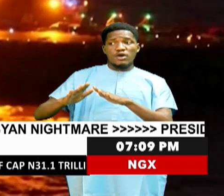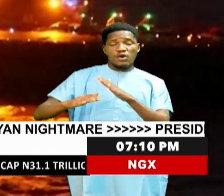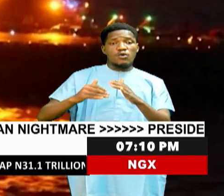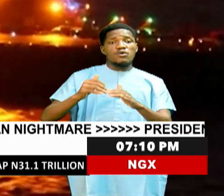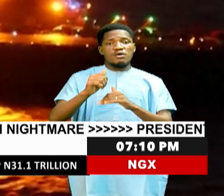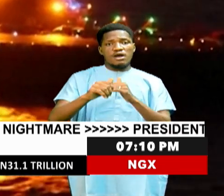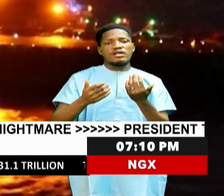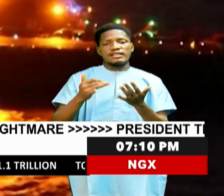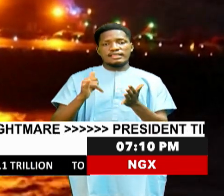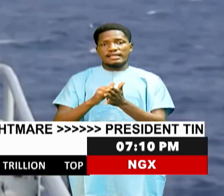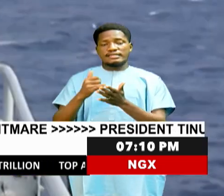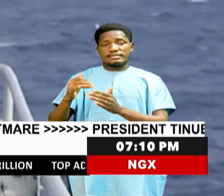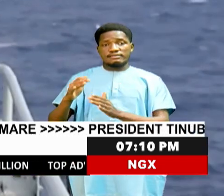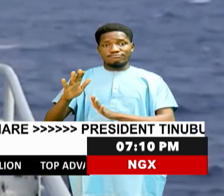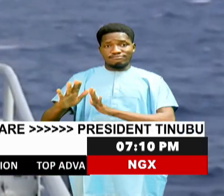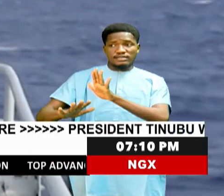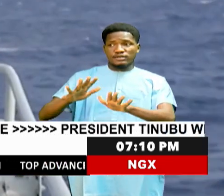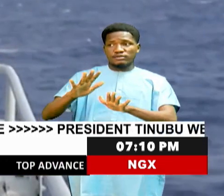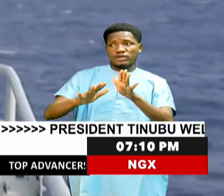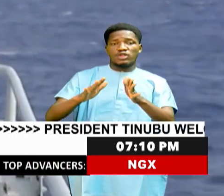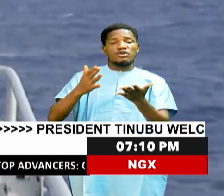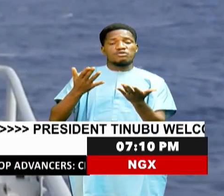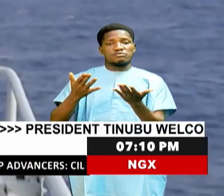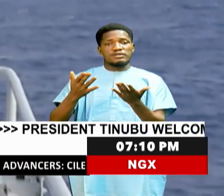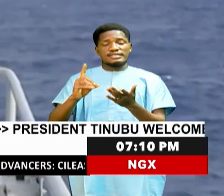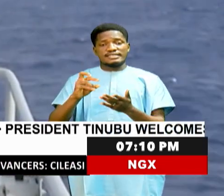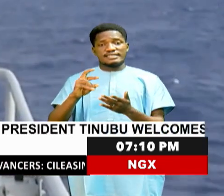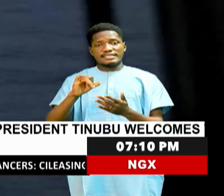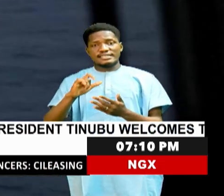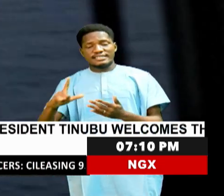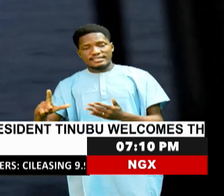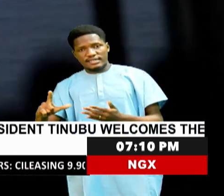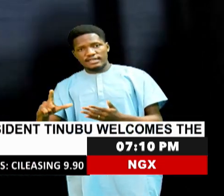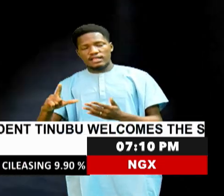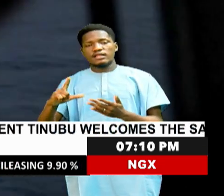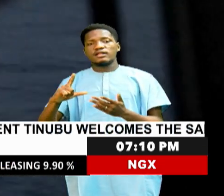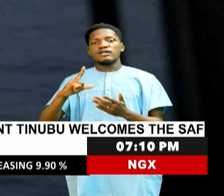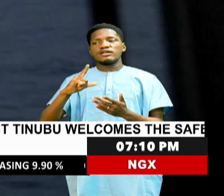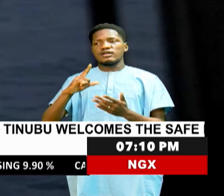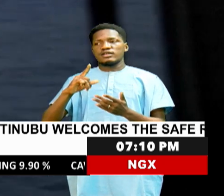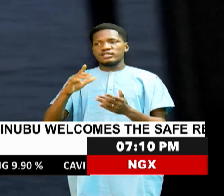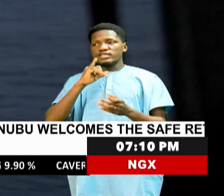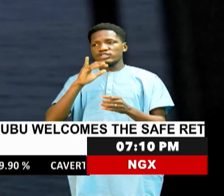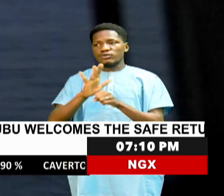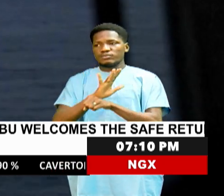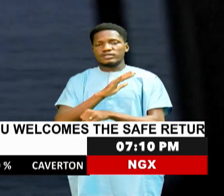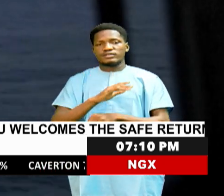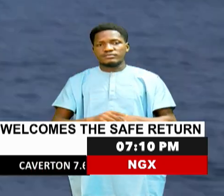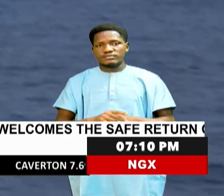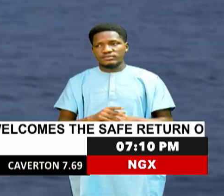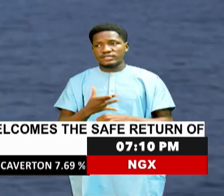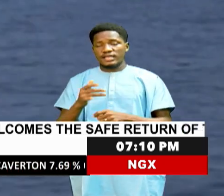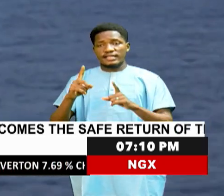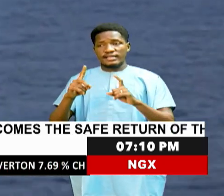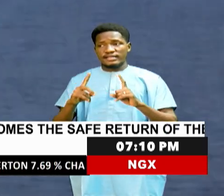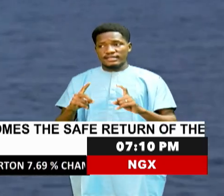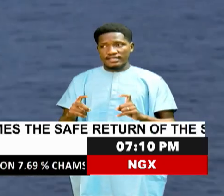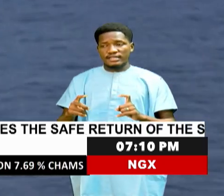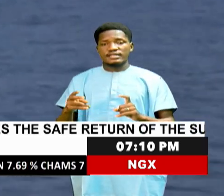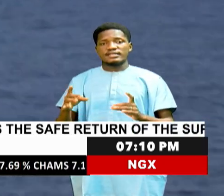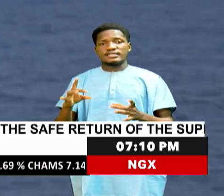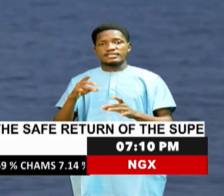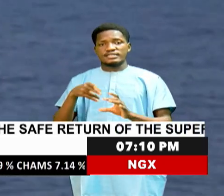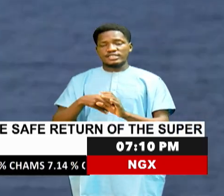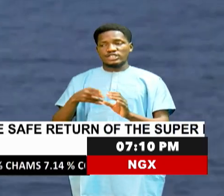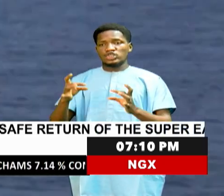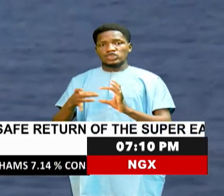completed. The drills, dubbed Joint SOAT 2024B, had fully tested the integrated joint operation capabilities of